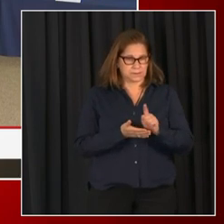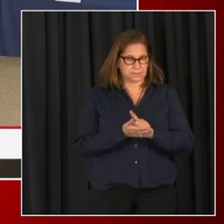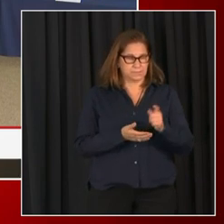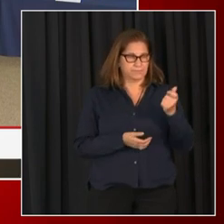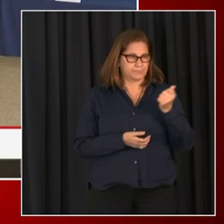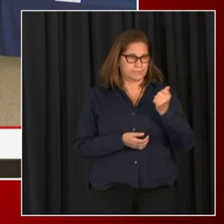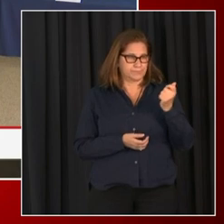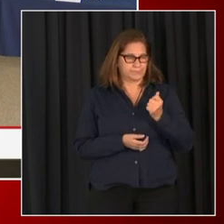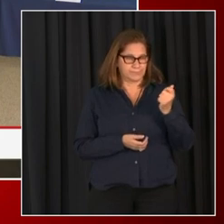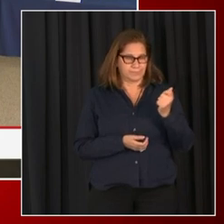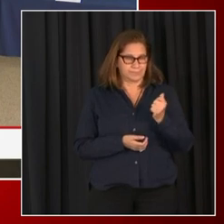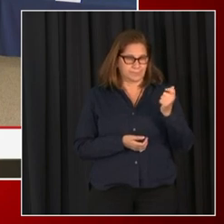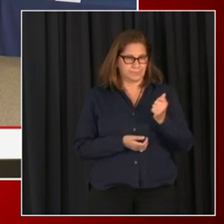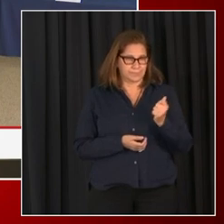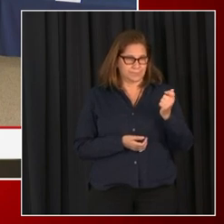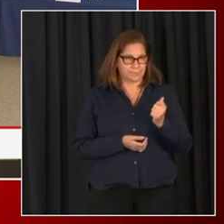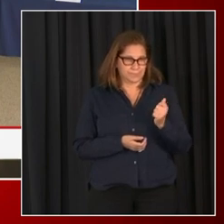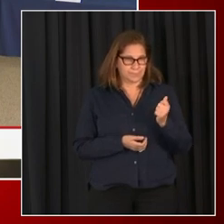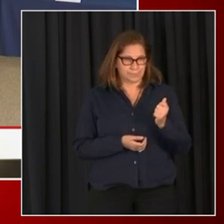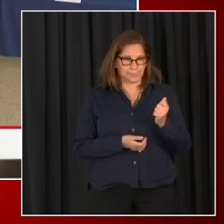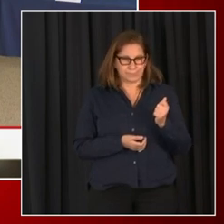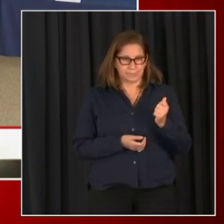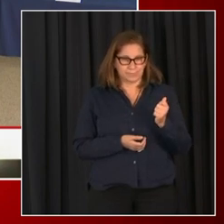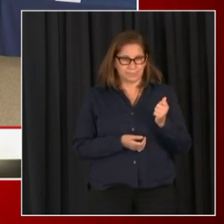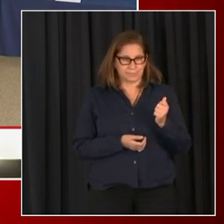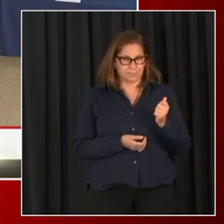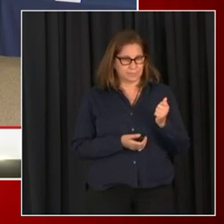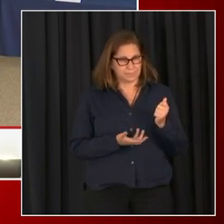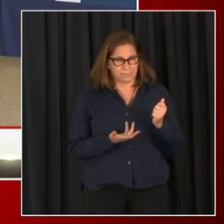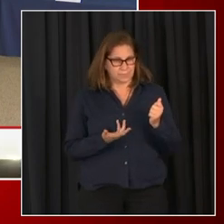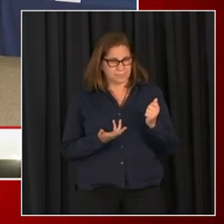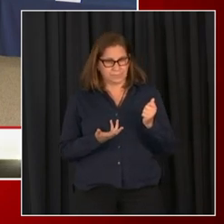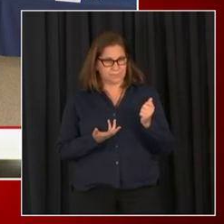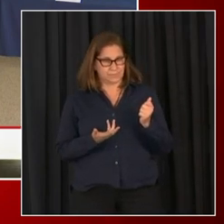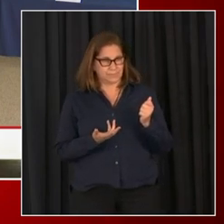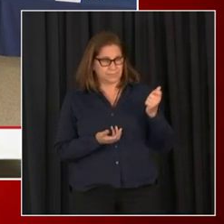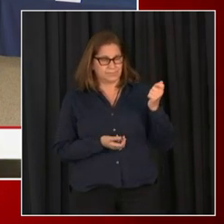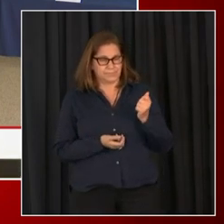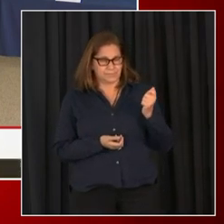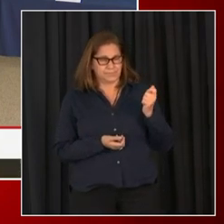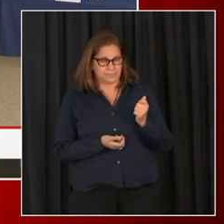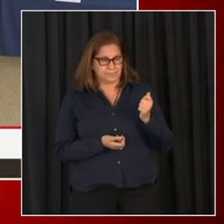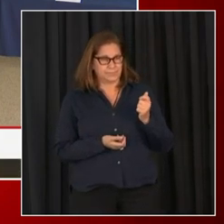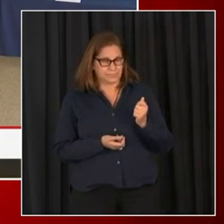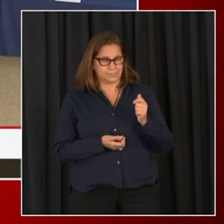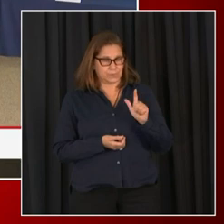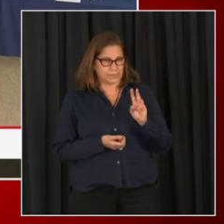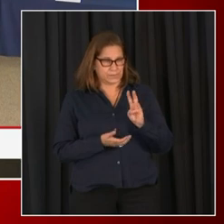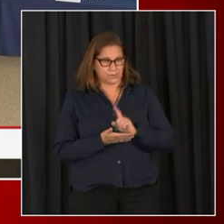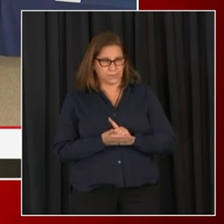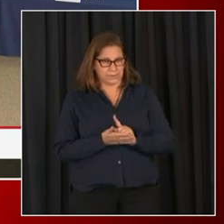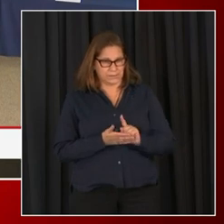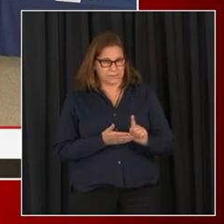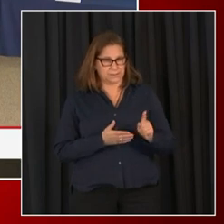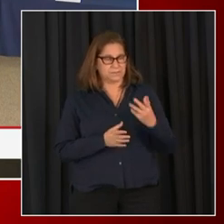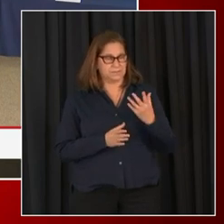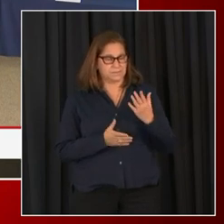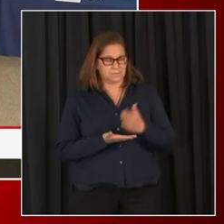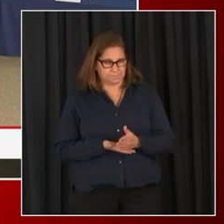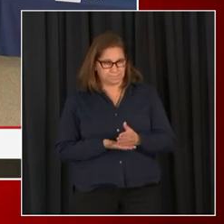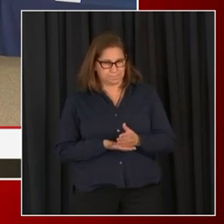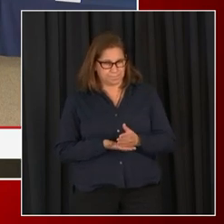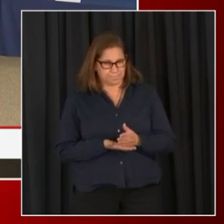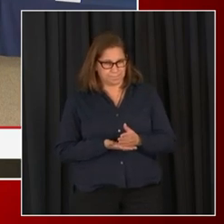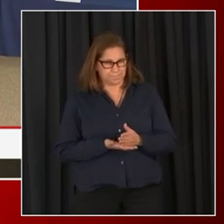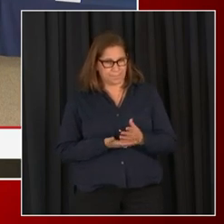out of the initial unemployment insurance checks. In DC, it's my understanding that in order to continue with the next